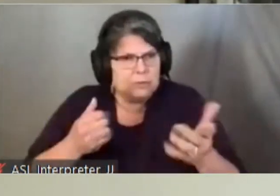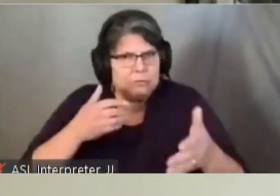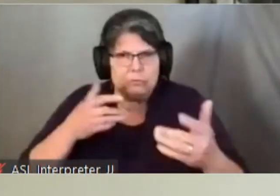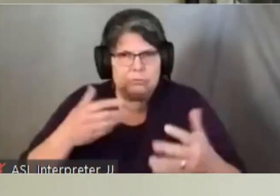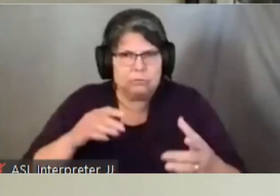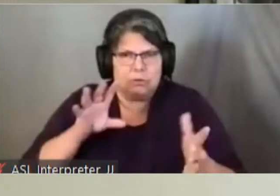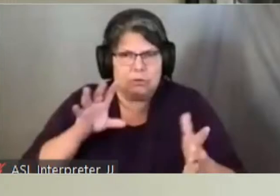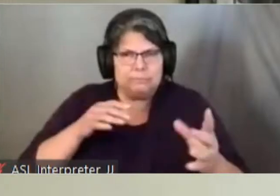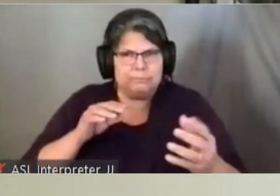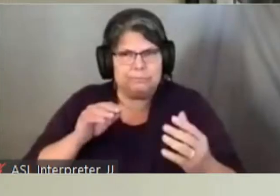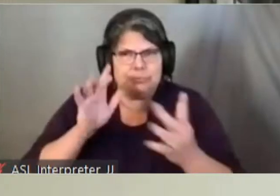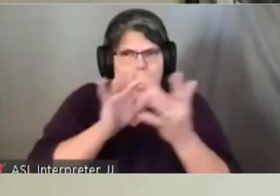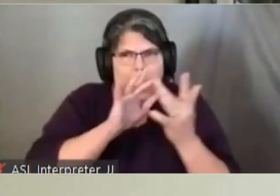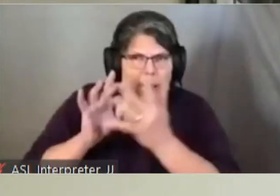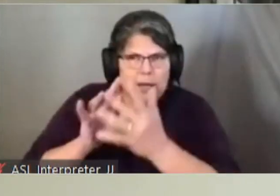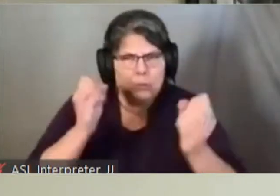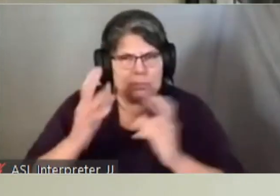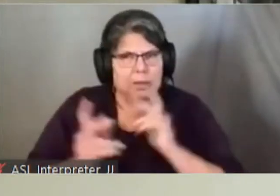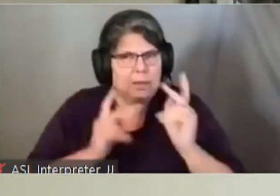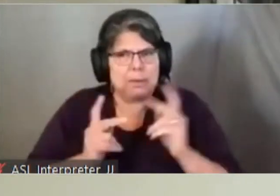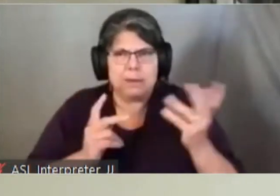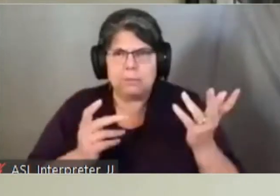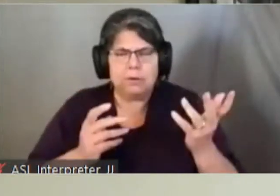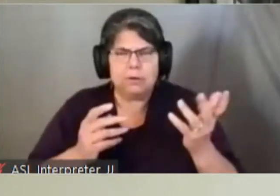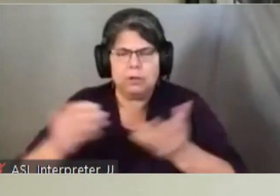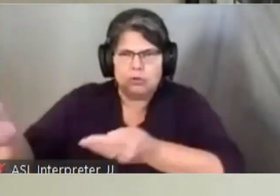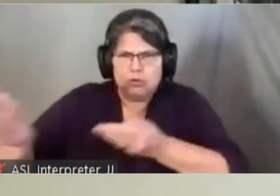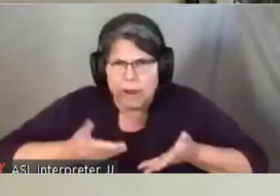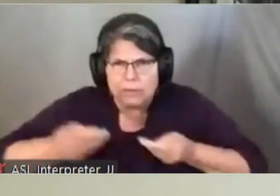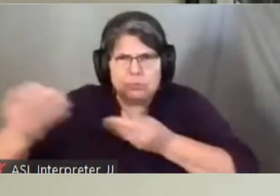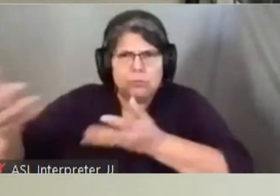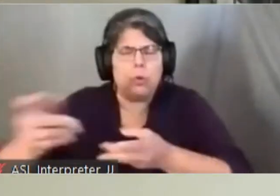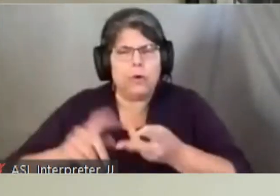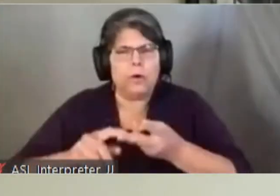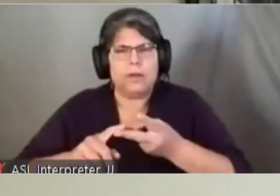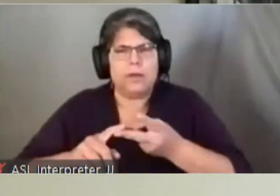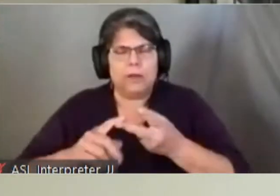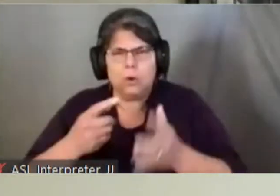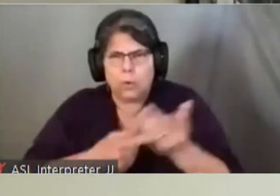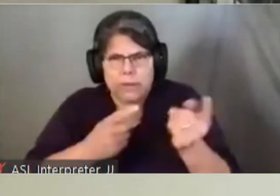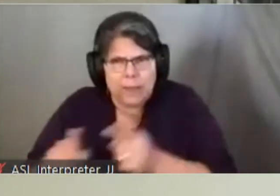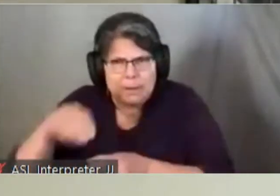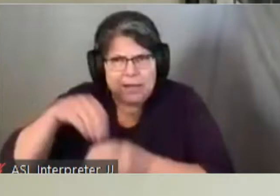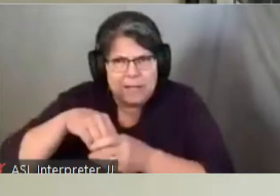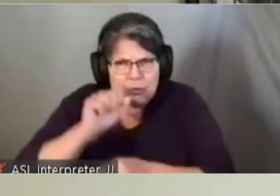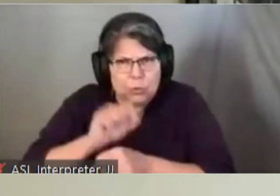forth to work, their conditions at work, and also because of the